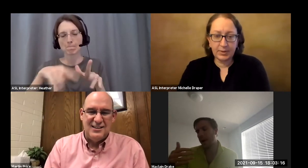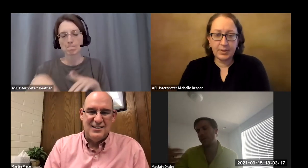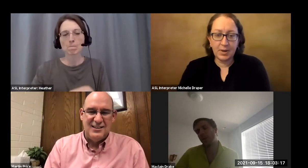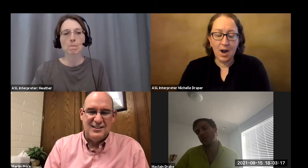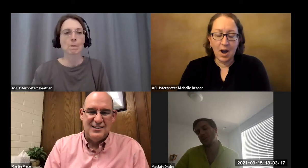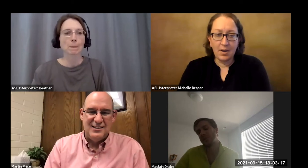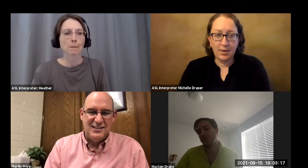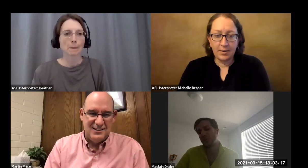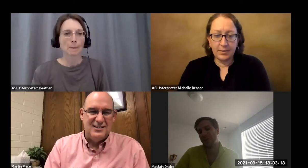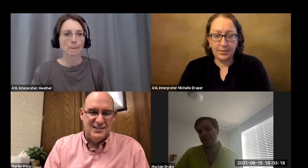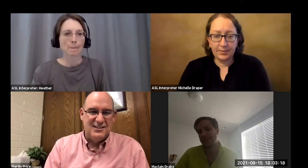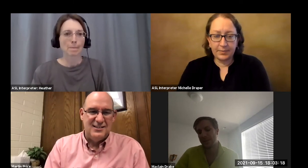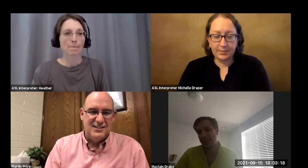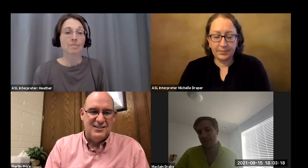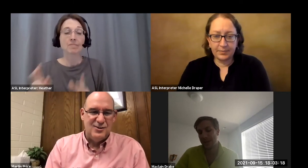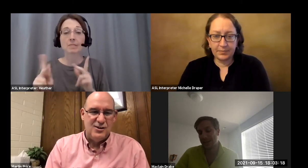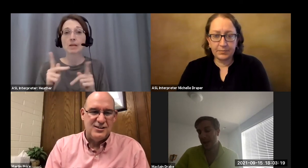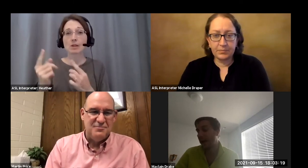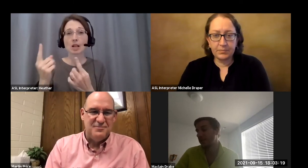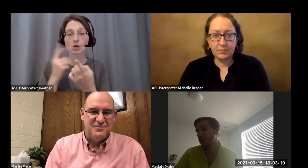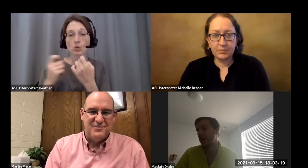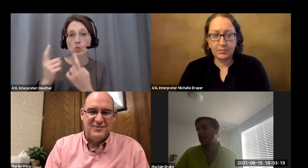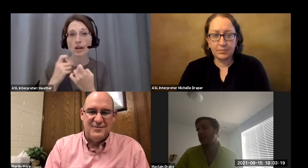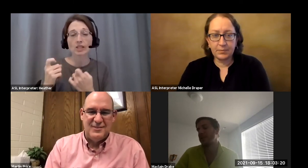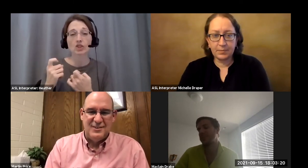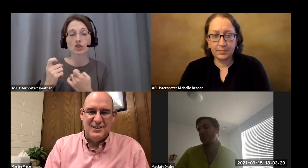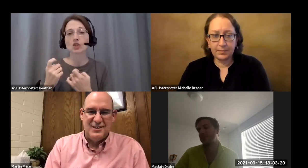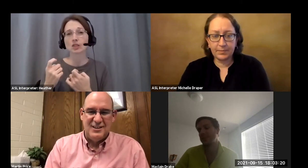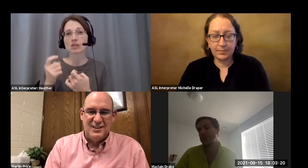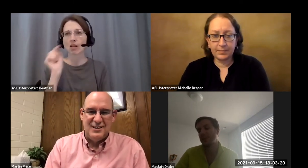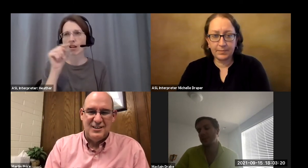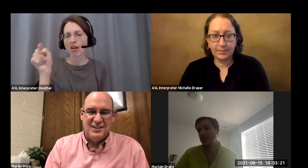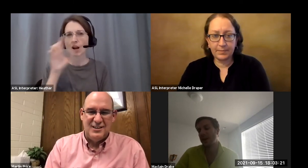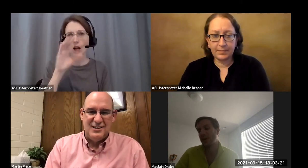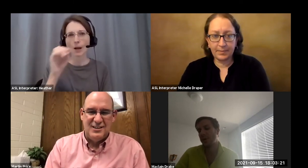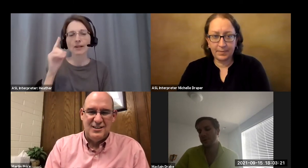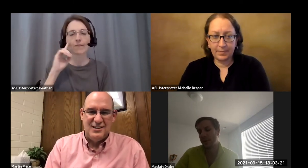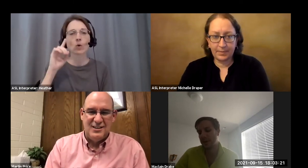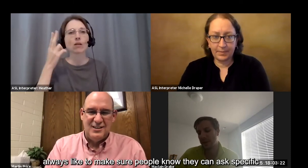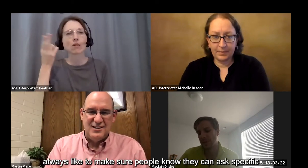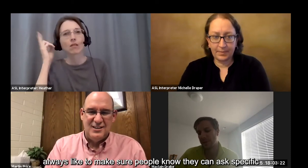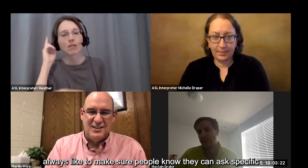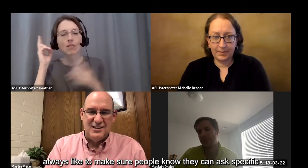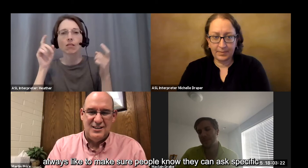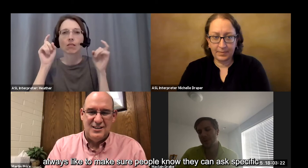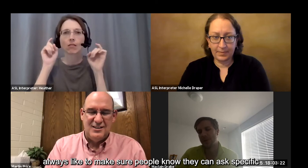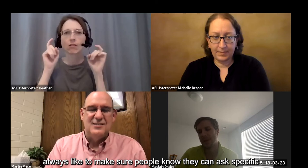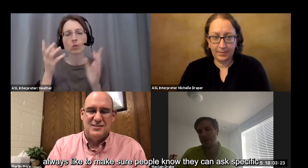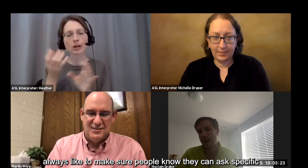who have questions or things that they would like to ask those companies specifically, I always like to